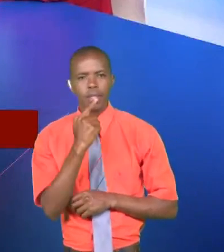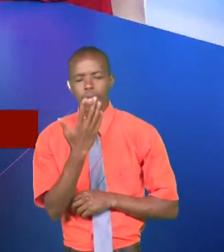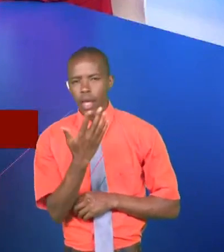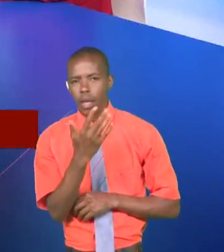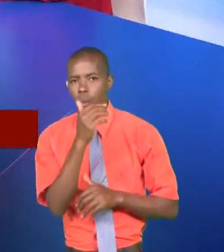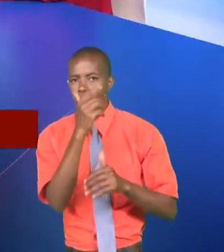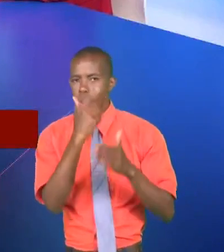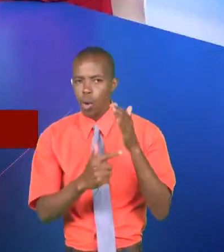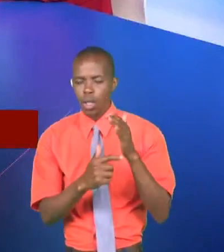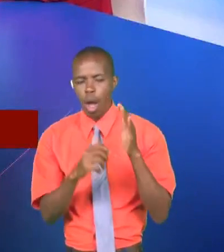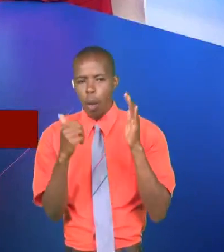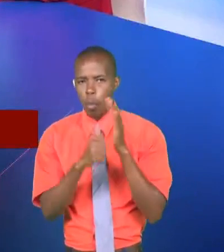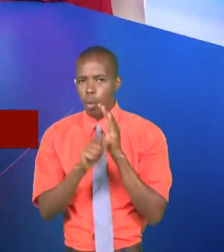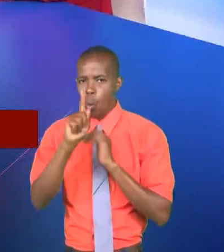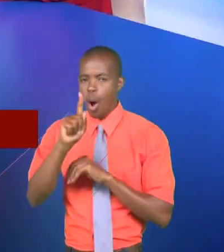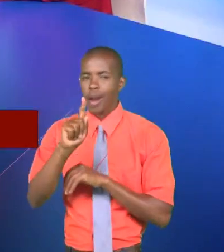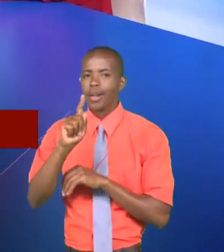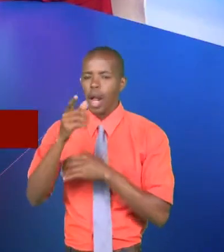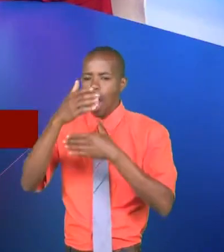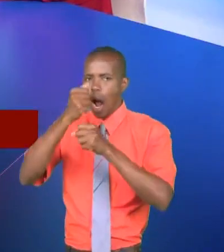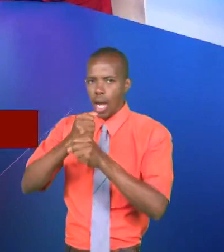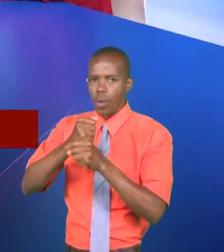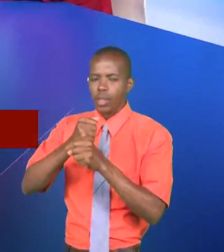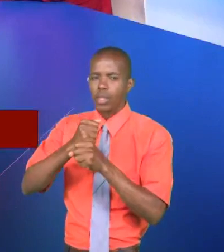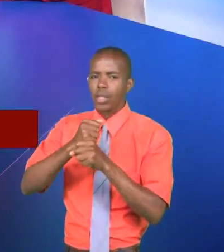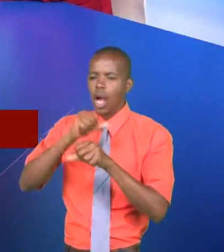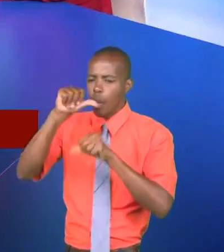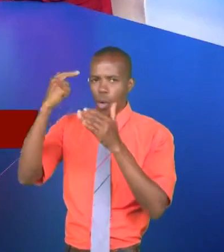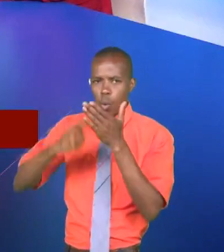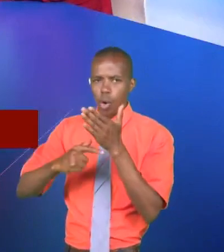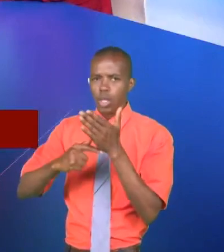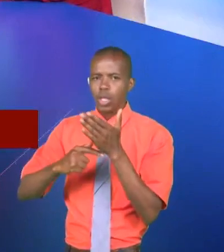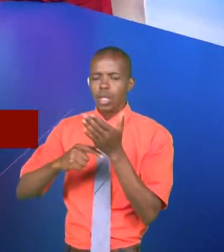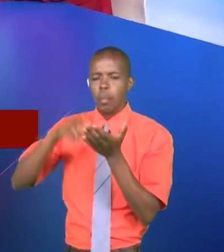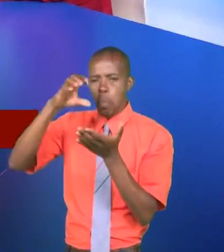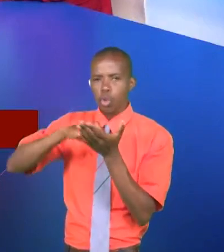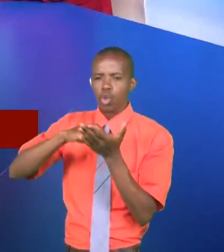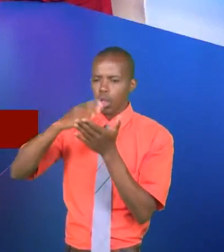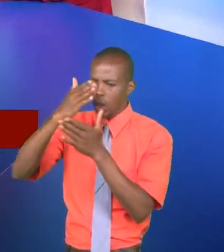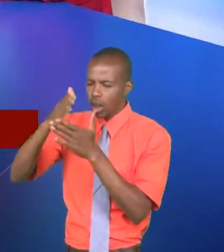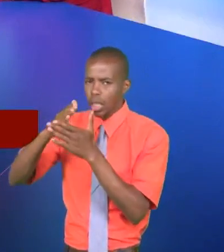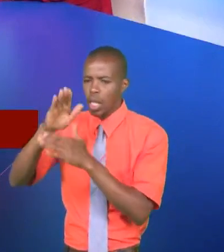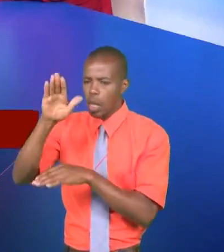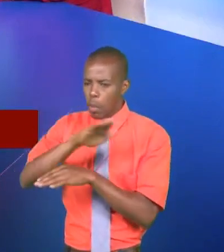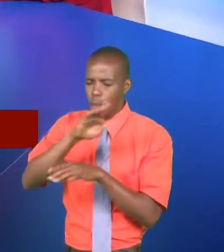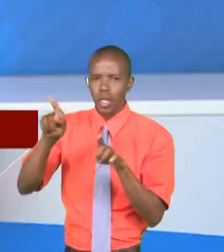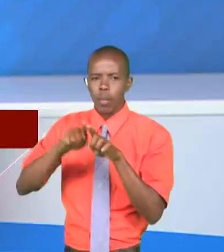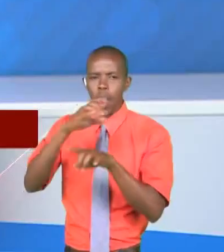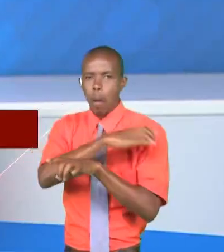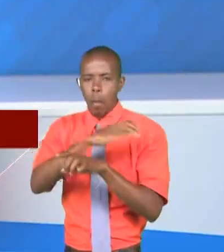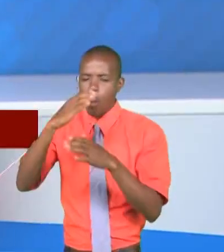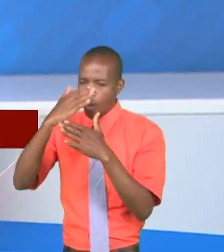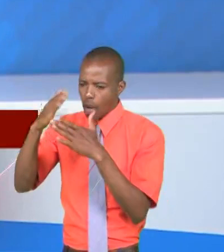that the problem with the one alliance, it will be on sharing of many of the seats in the parliament and sharing of power, in short.